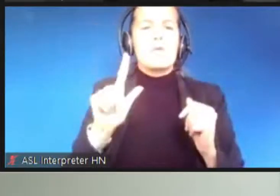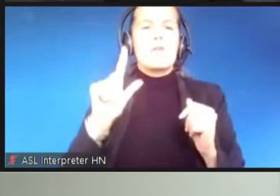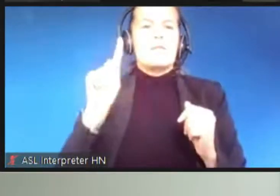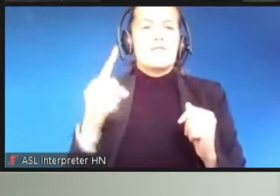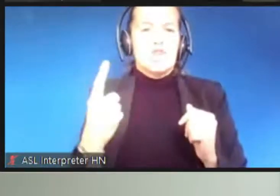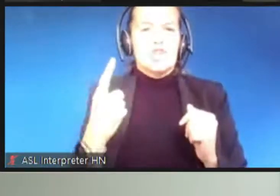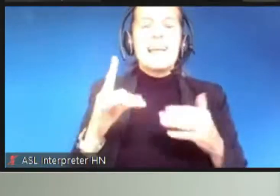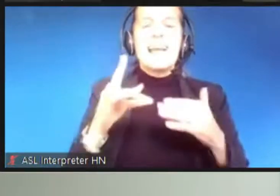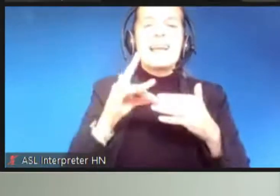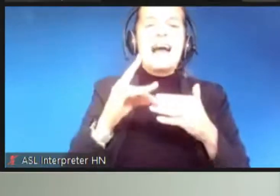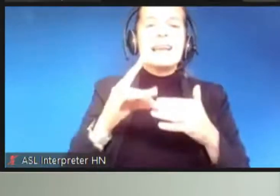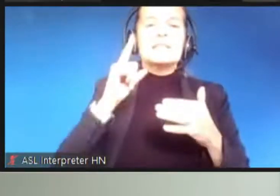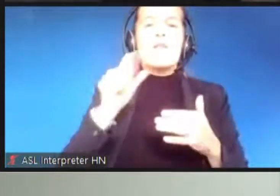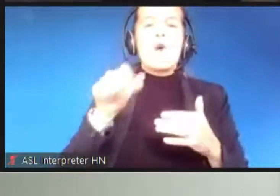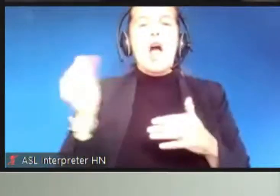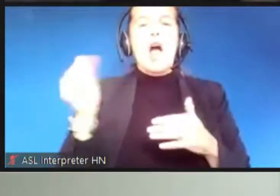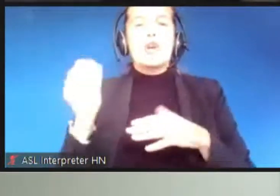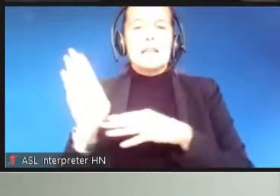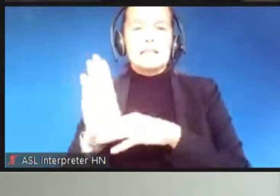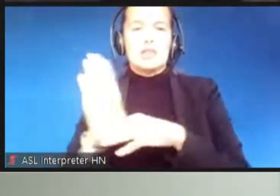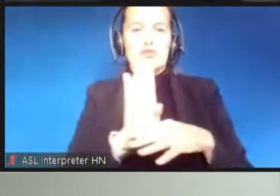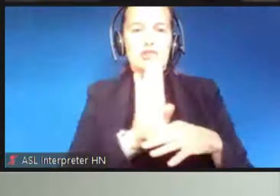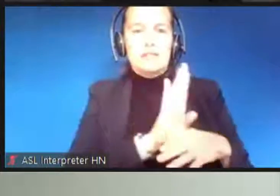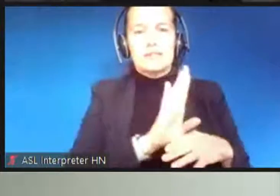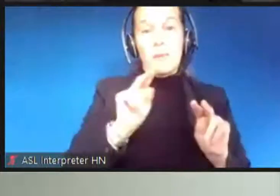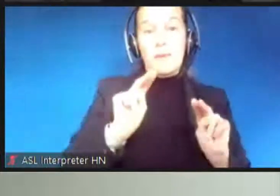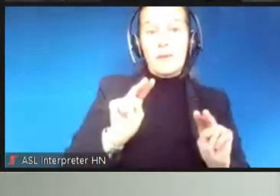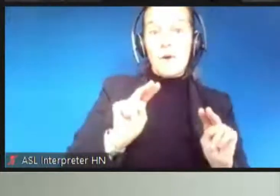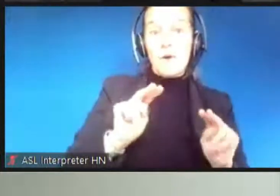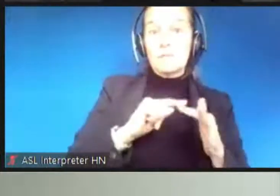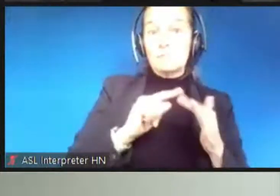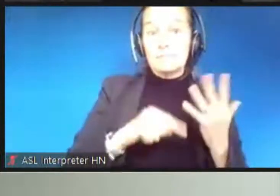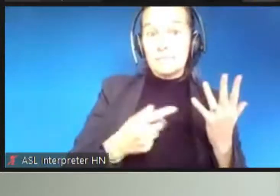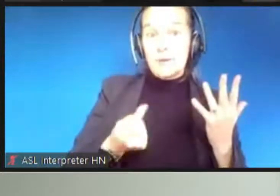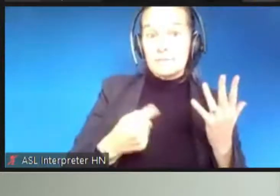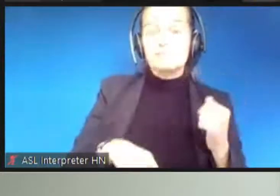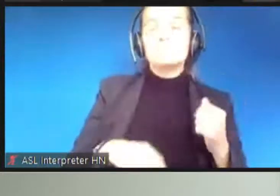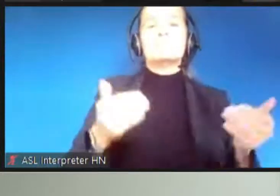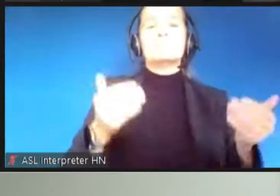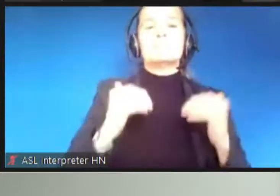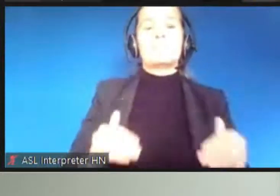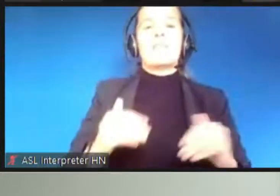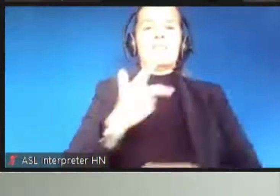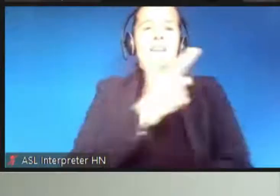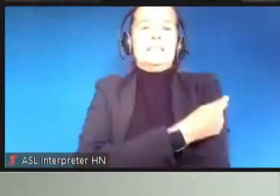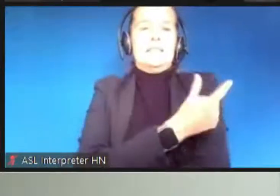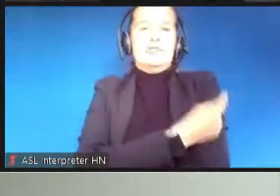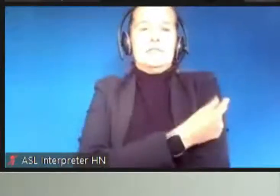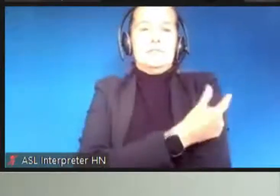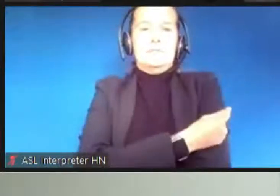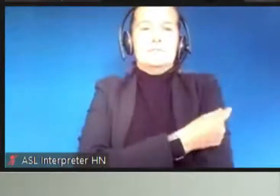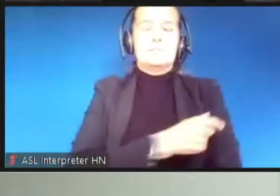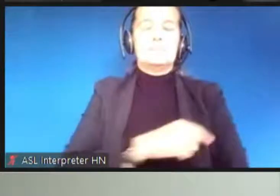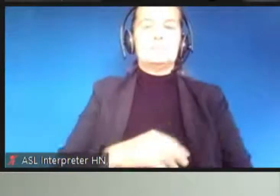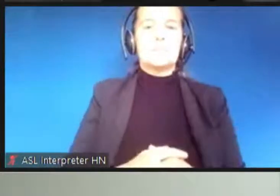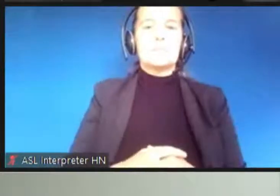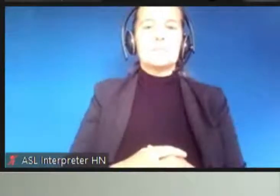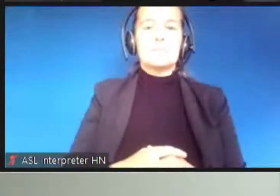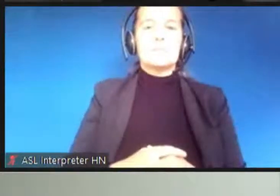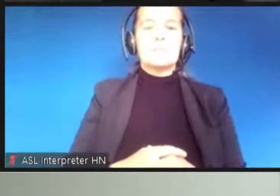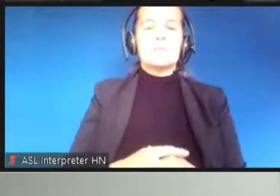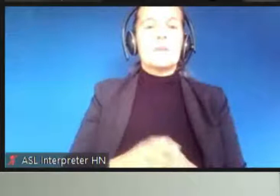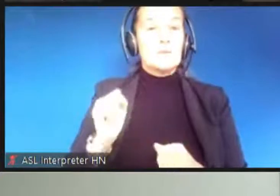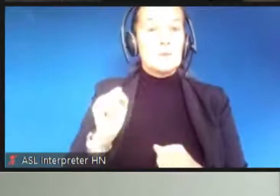for other industries. We're looking forward to all of that. Now moving on to vaccinations. The software is